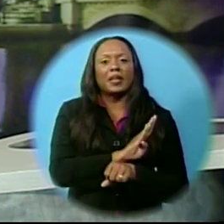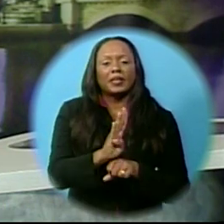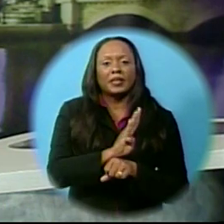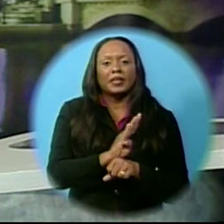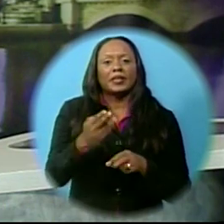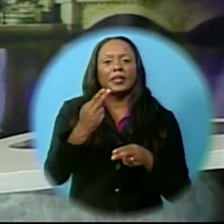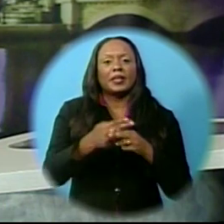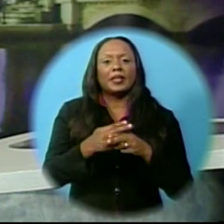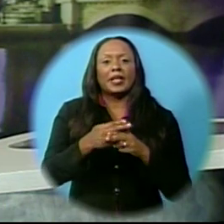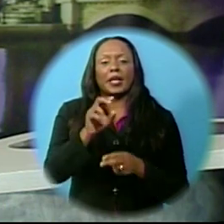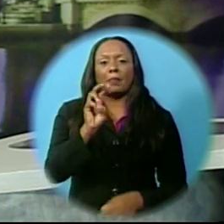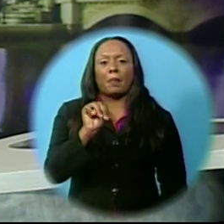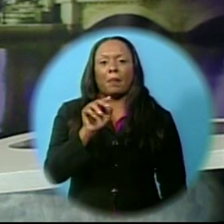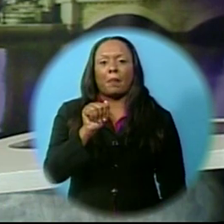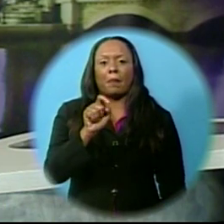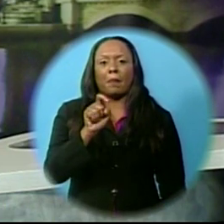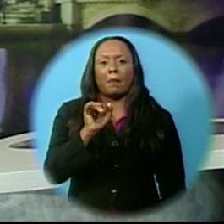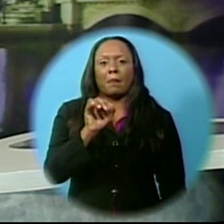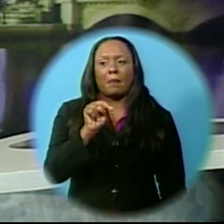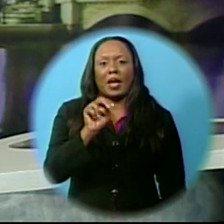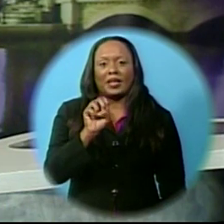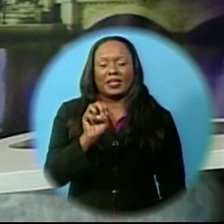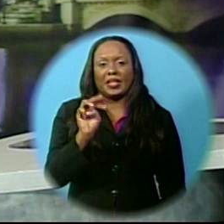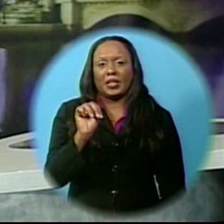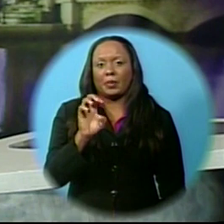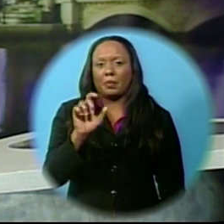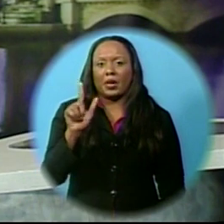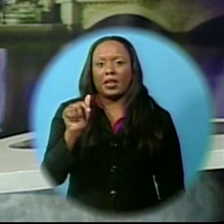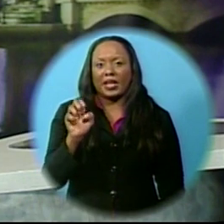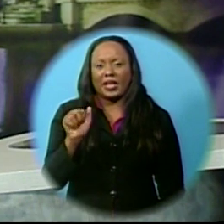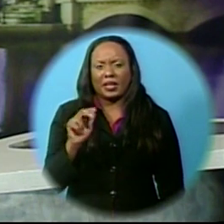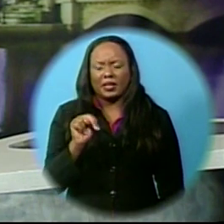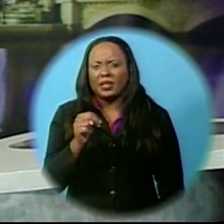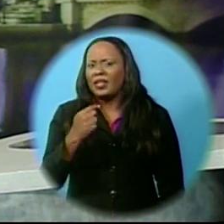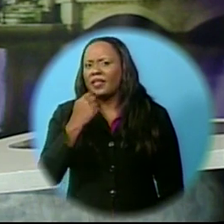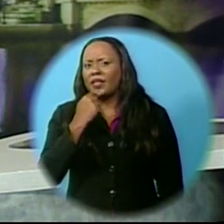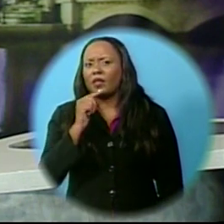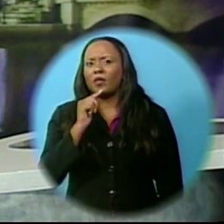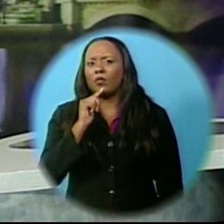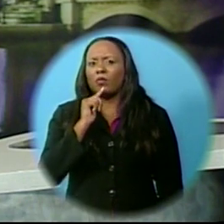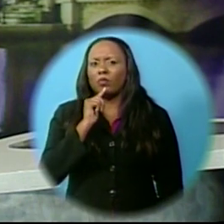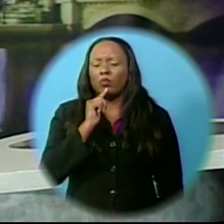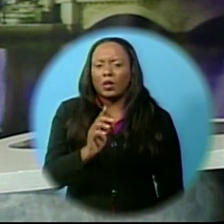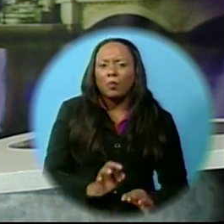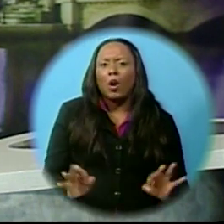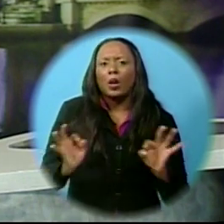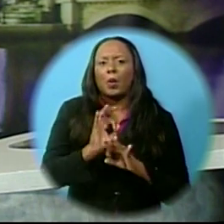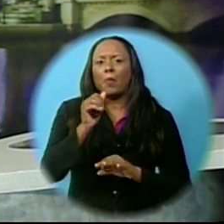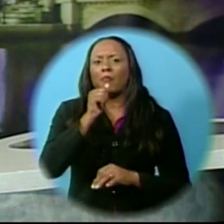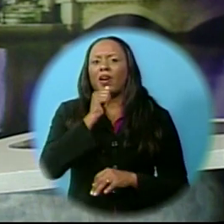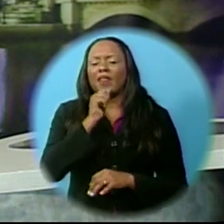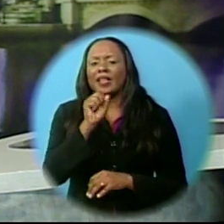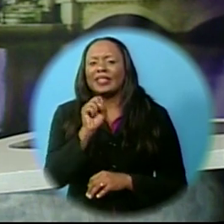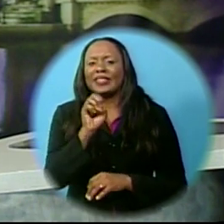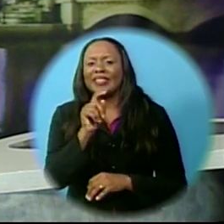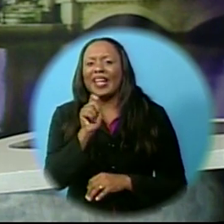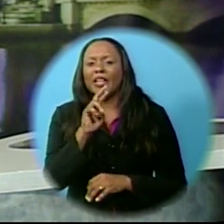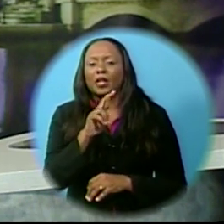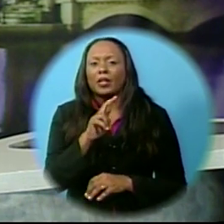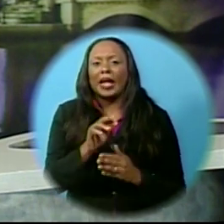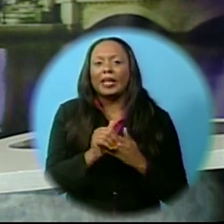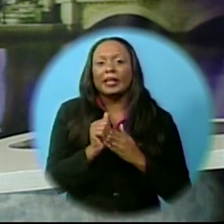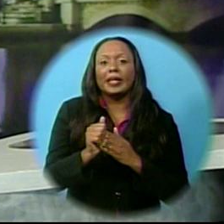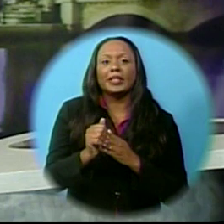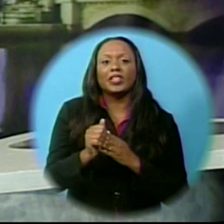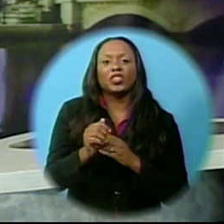Foreign Affairs Minister Senator Maxine McLean as she stressed that it is the private sector that leads trade. She wants its